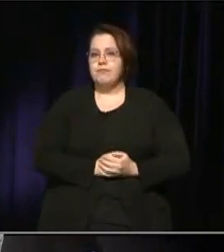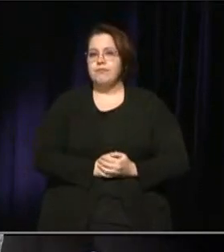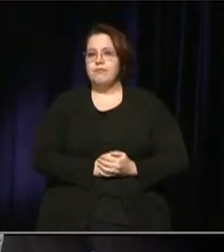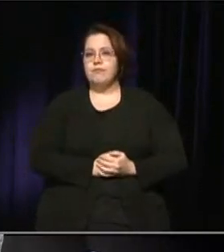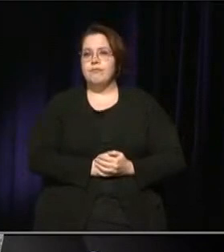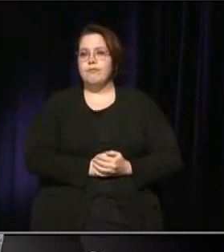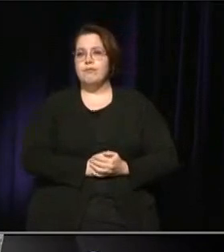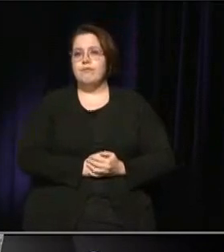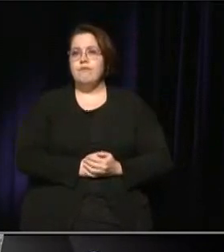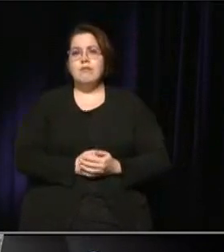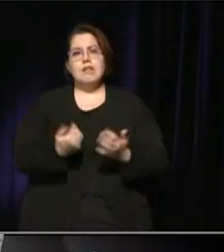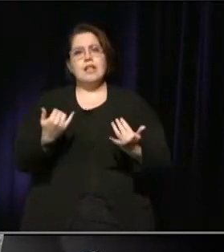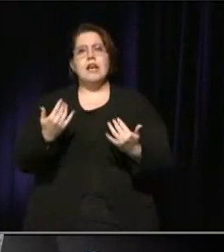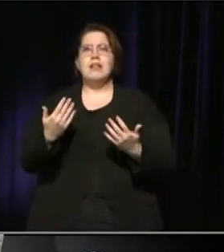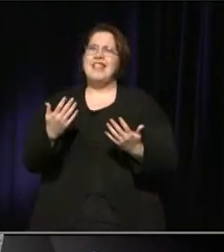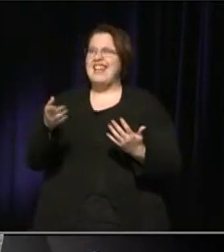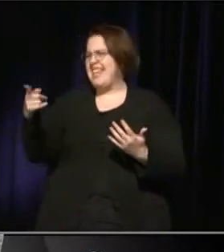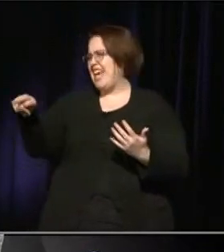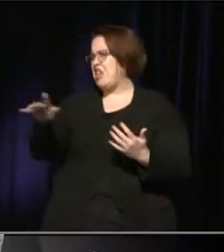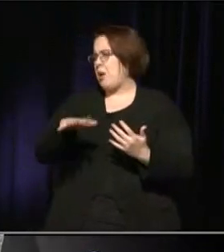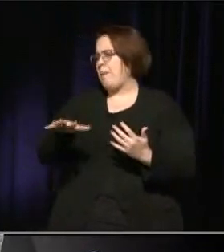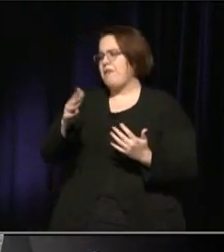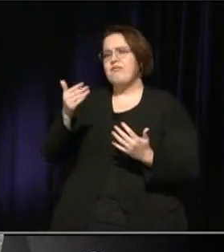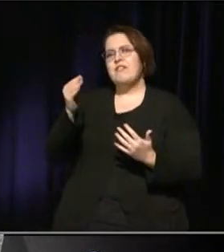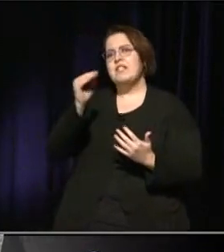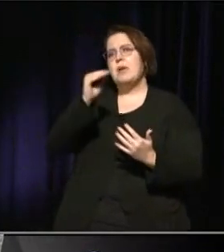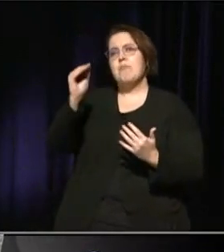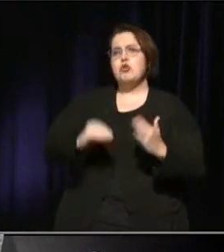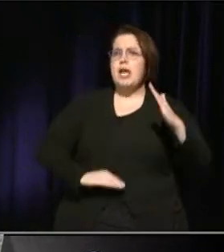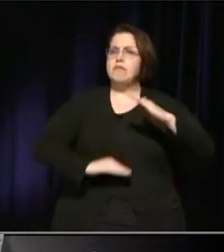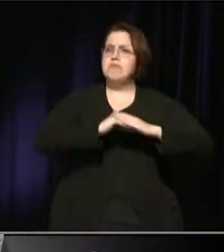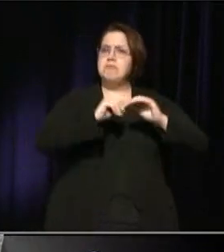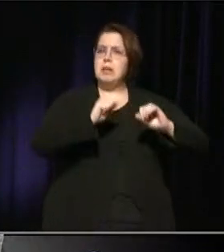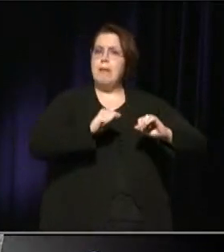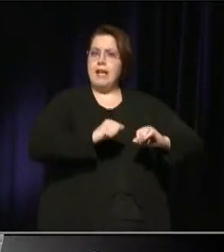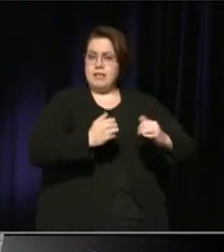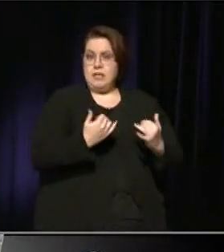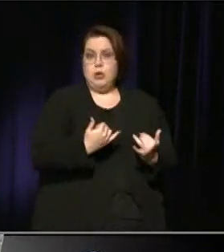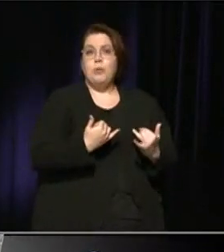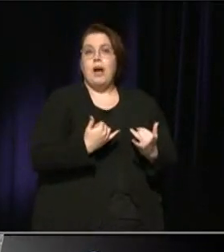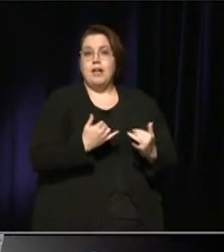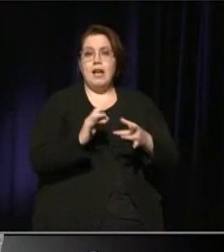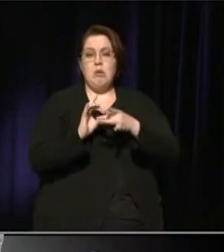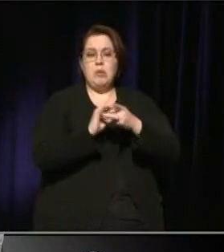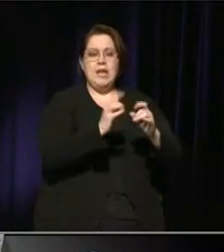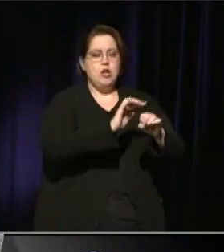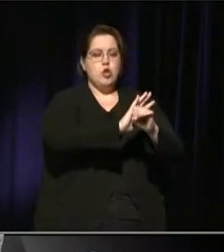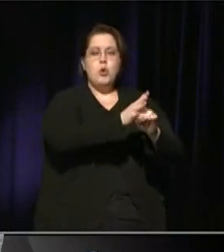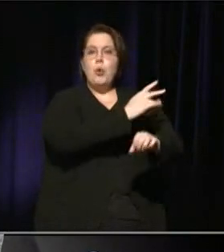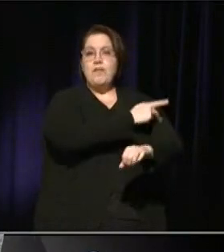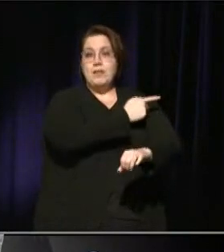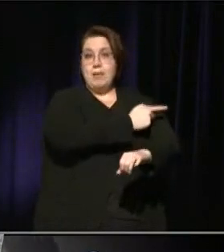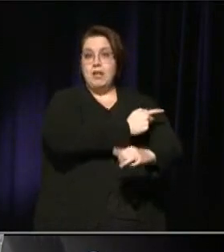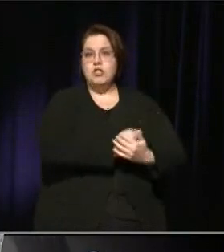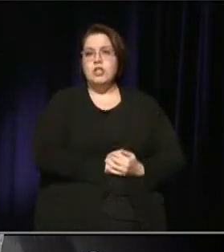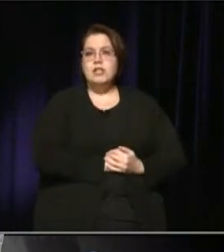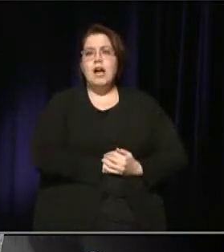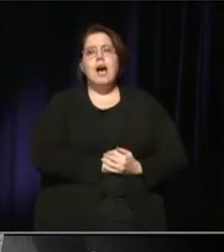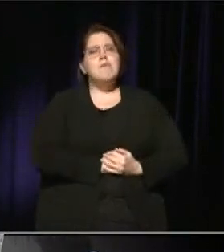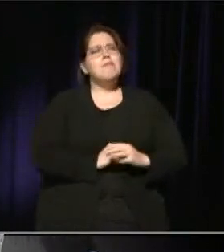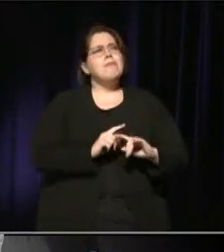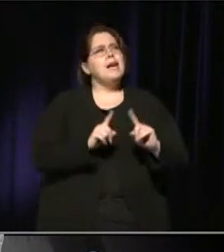us in now at about 15% capacity in terms of of COVID patients.